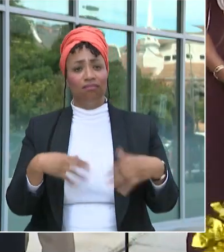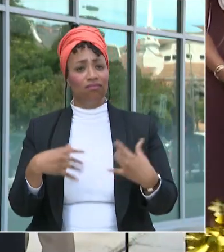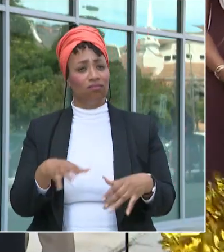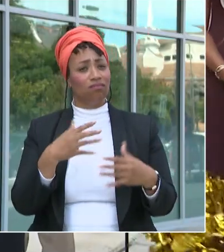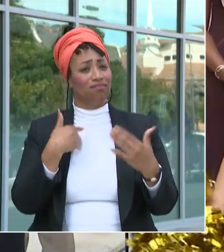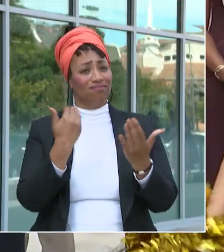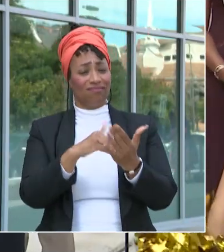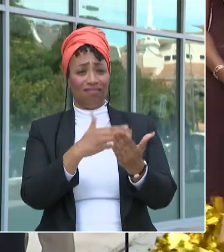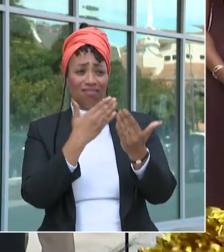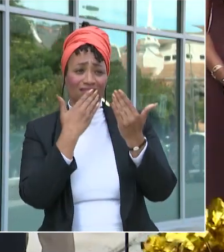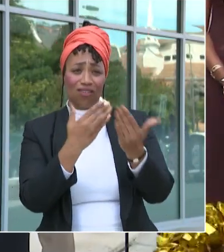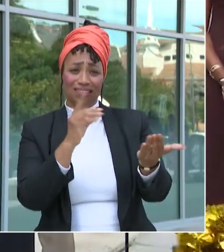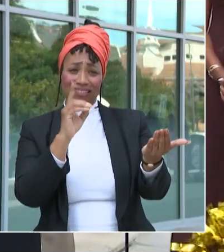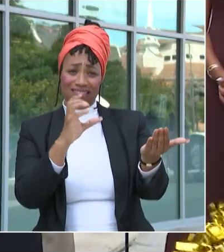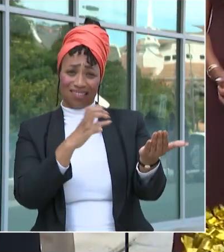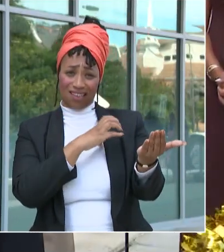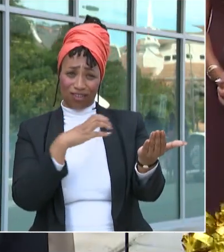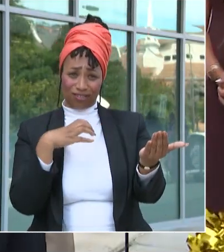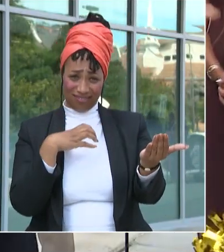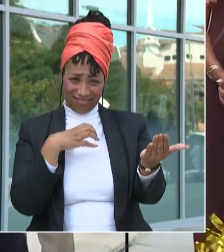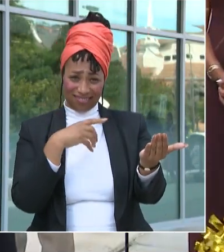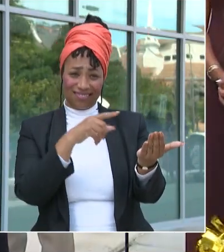her absence. At-large Councilmember